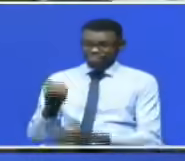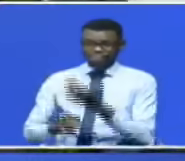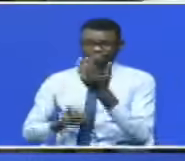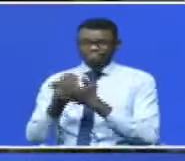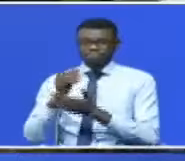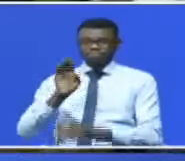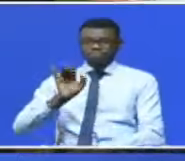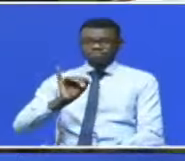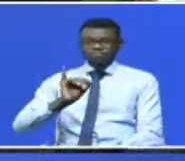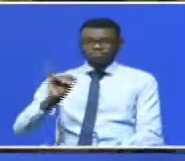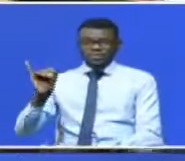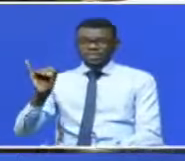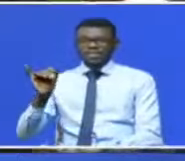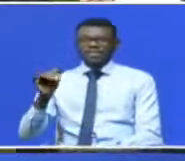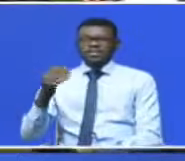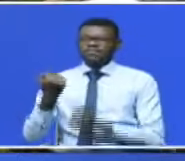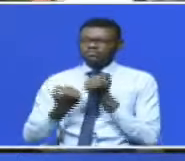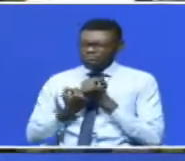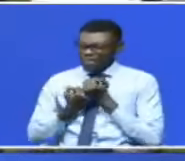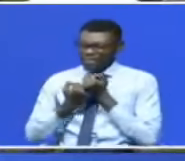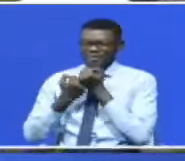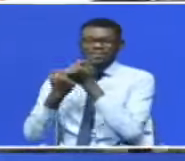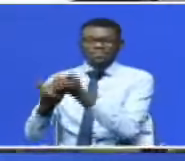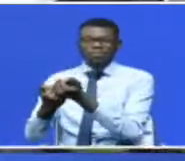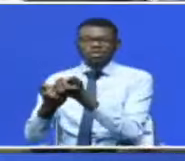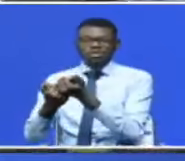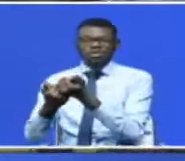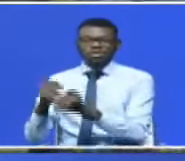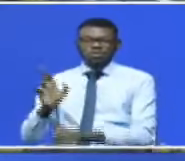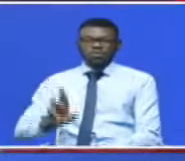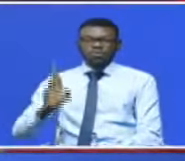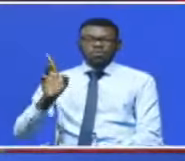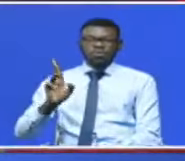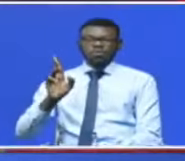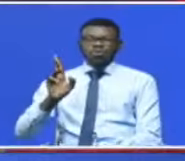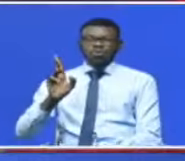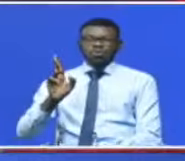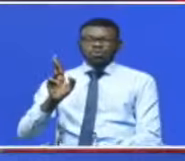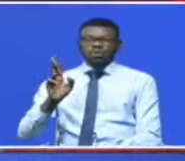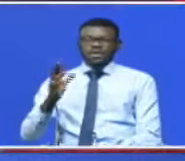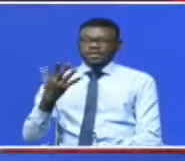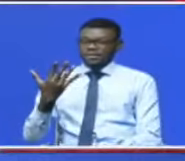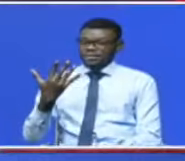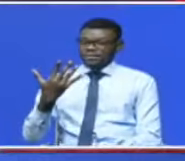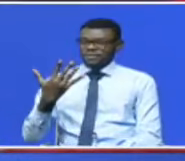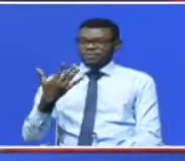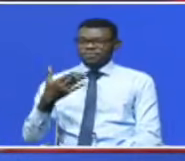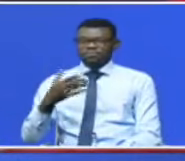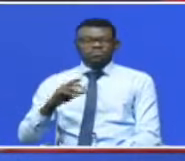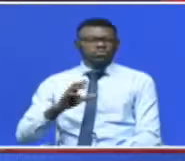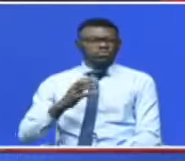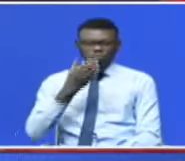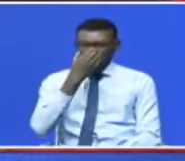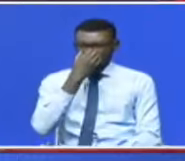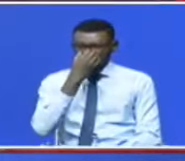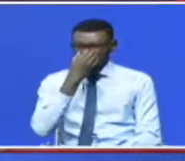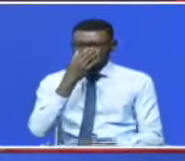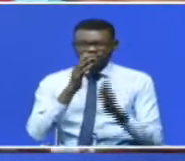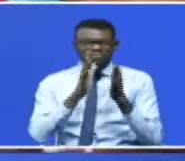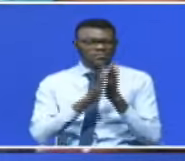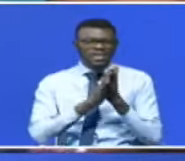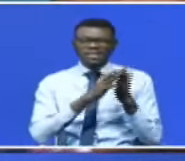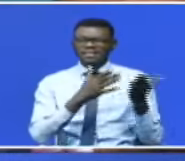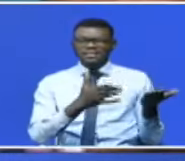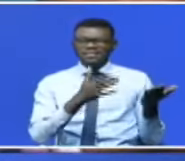initiative is backing his handshake counterpart in this raging political duel between William Ruto and his